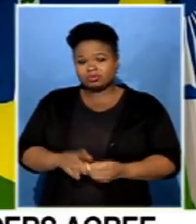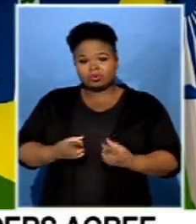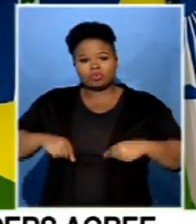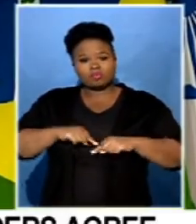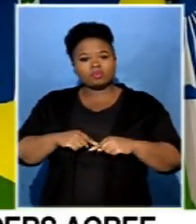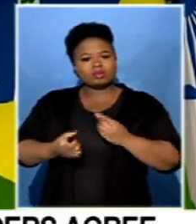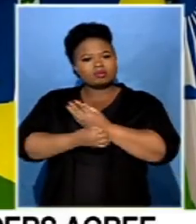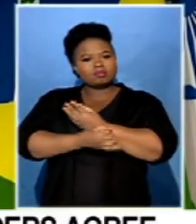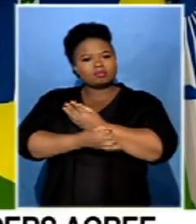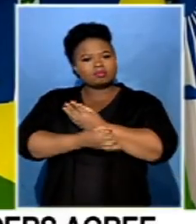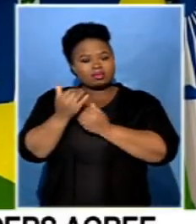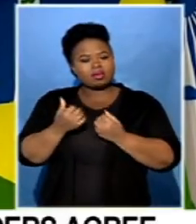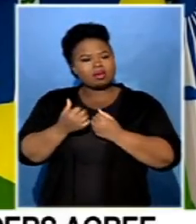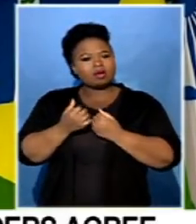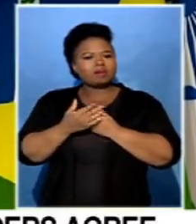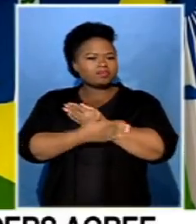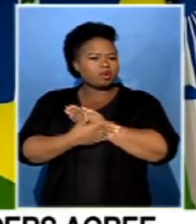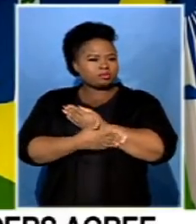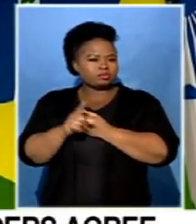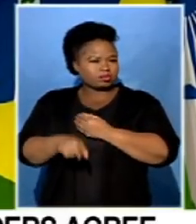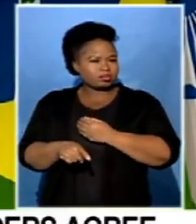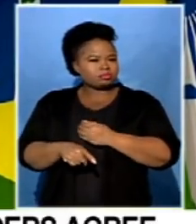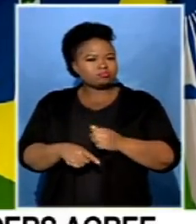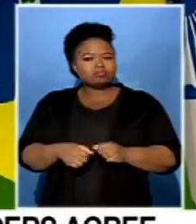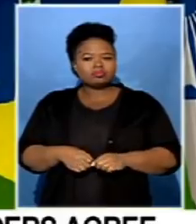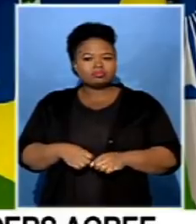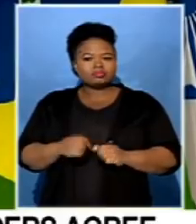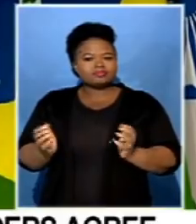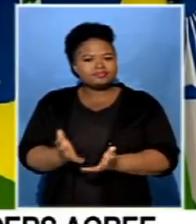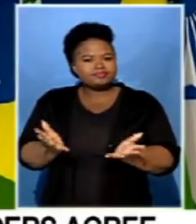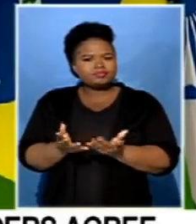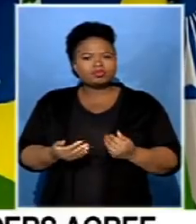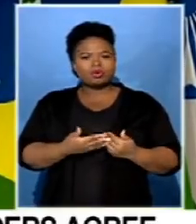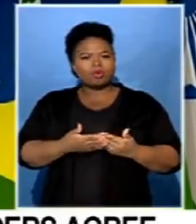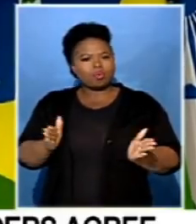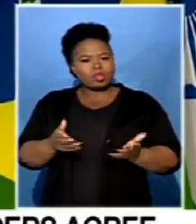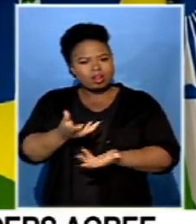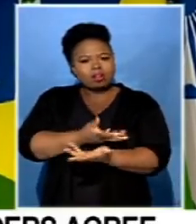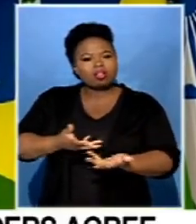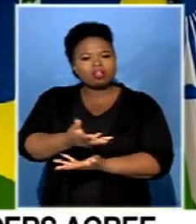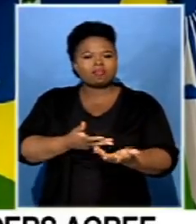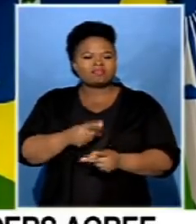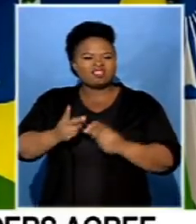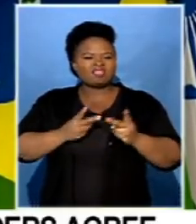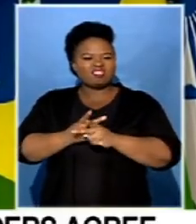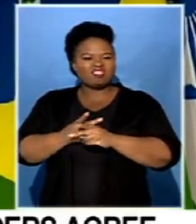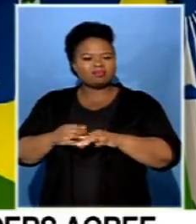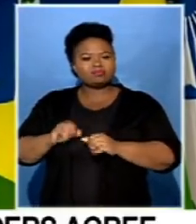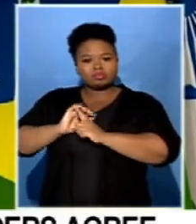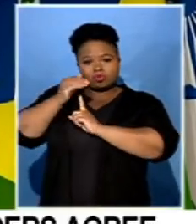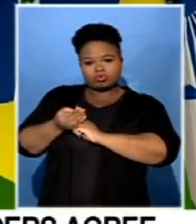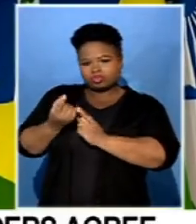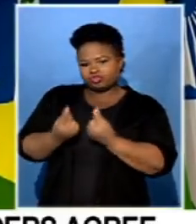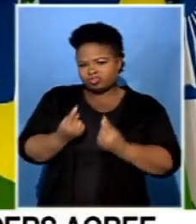promote an open global economy. We should be resolute in rejecting unilateralism and protectionism,